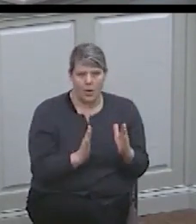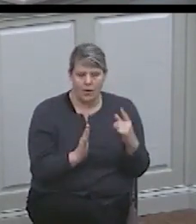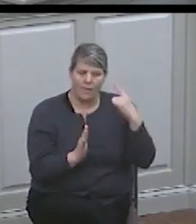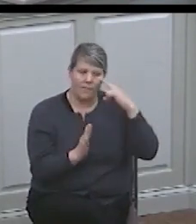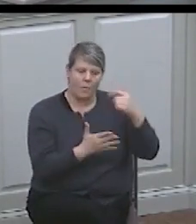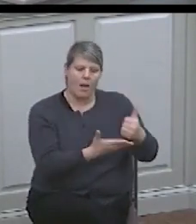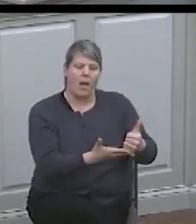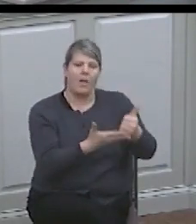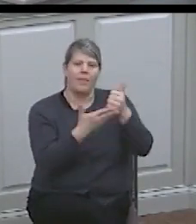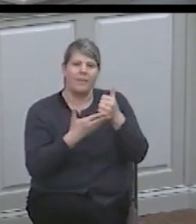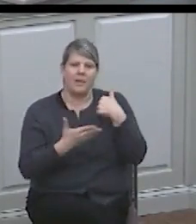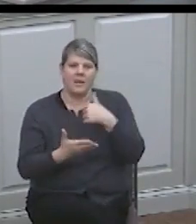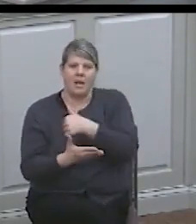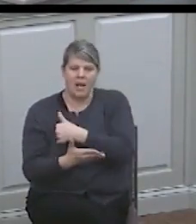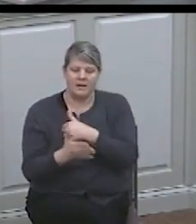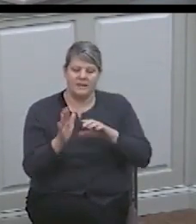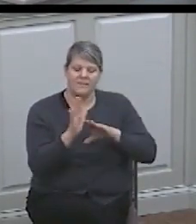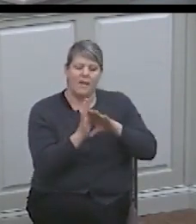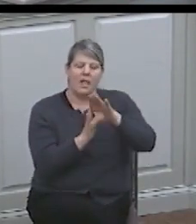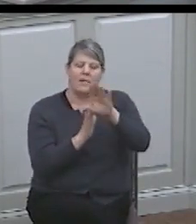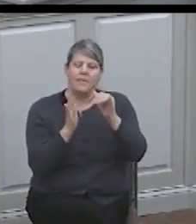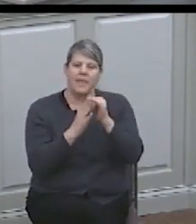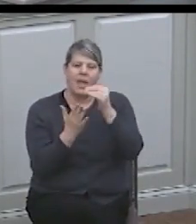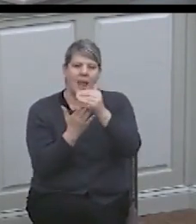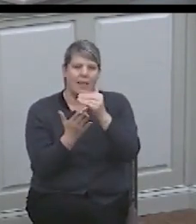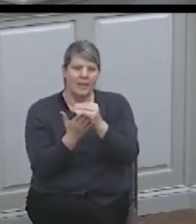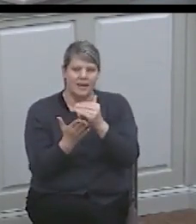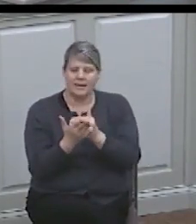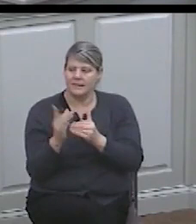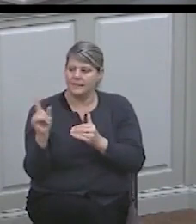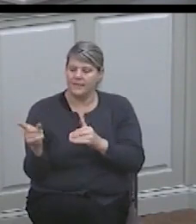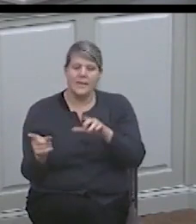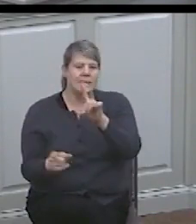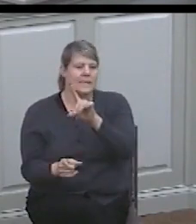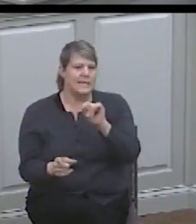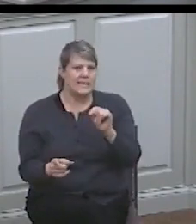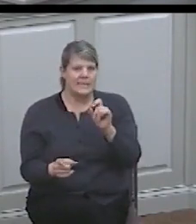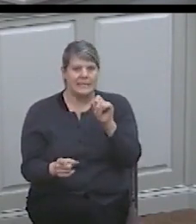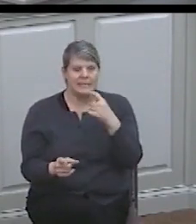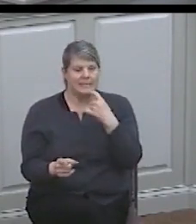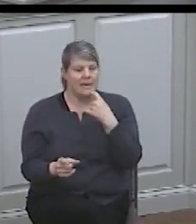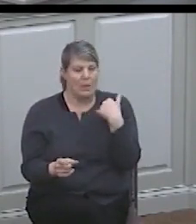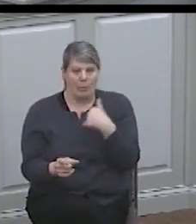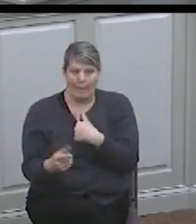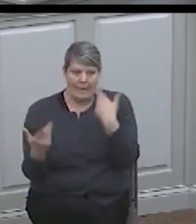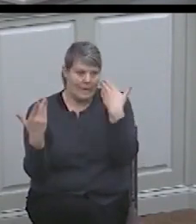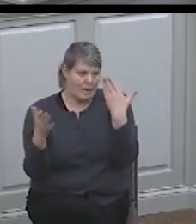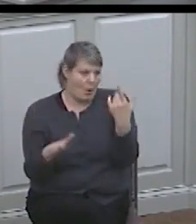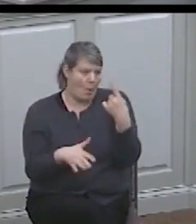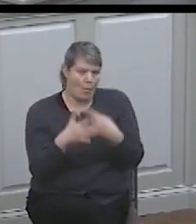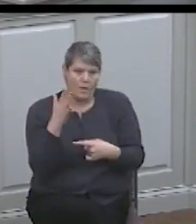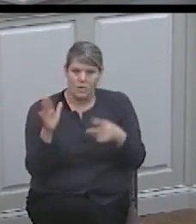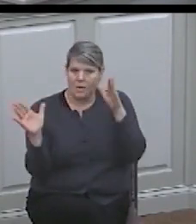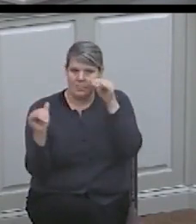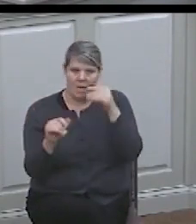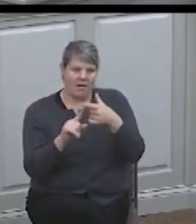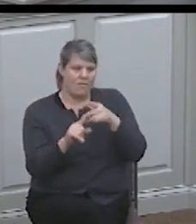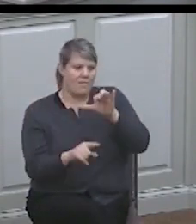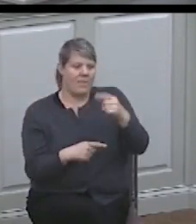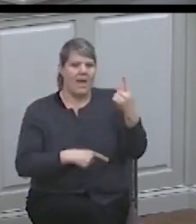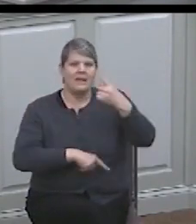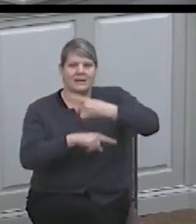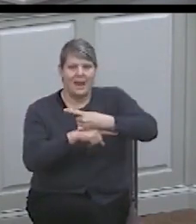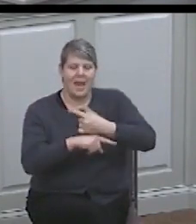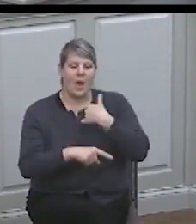for all of us. It was a very good day. None of us really knew what to expect from that day. And I think we all kind